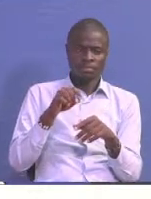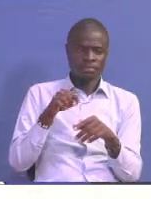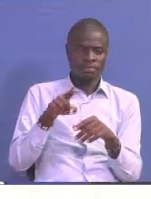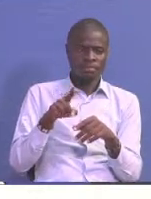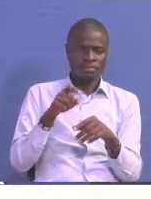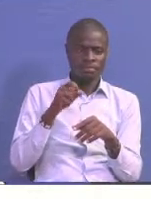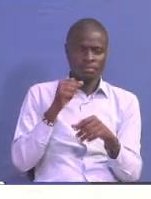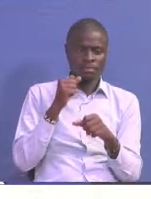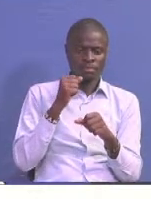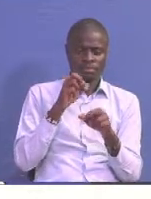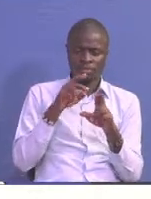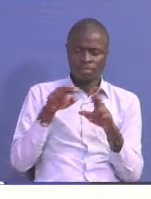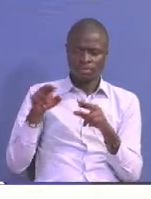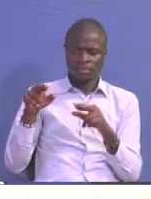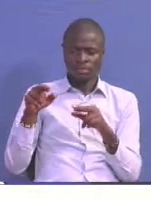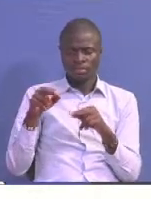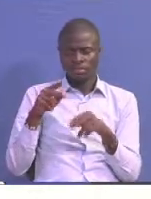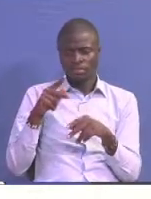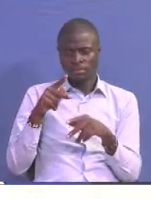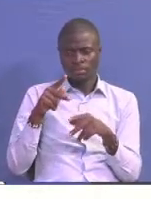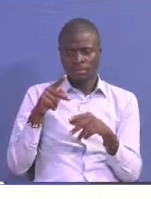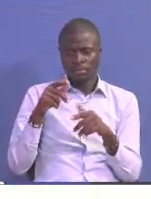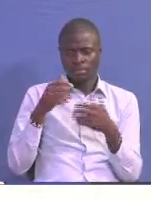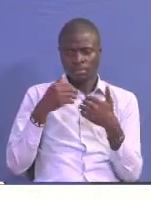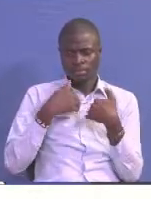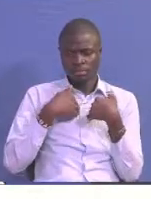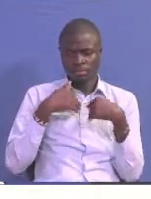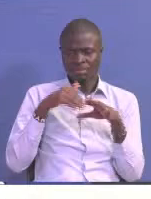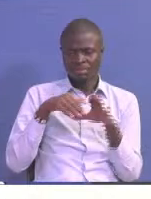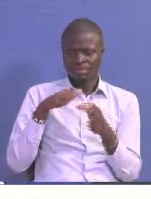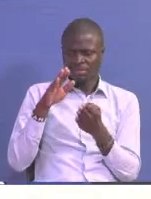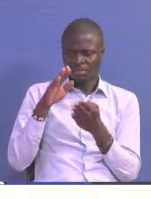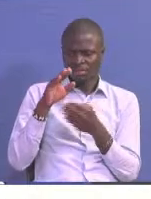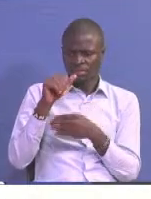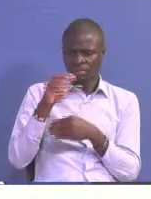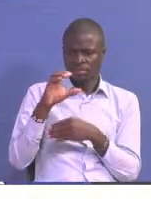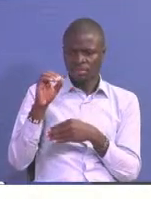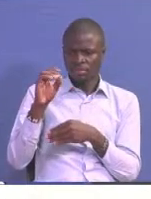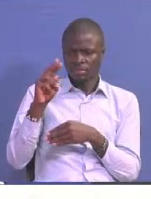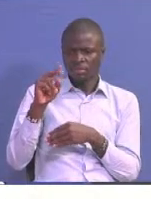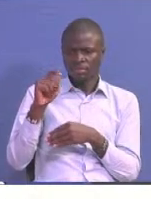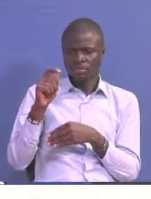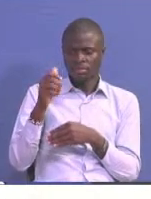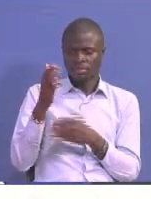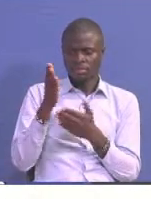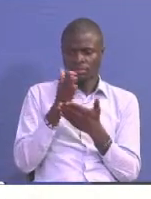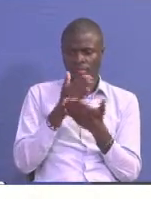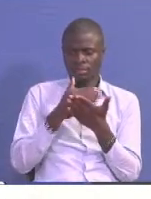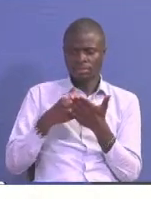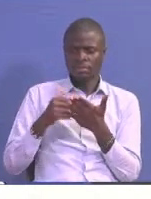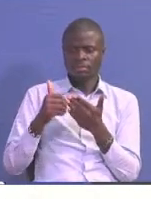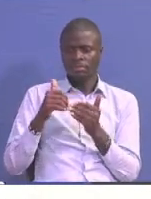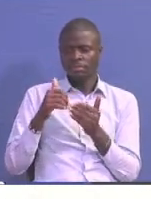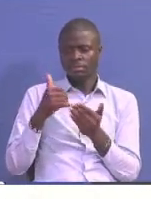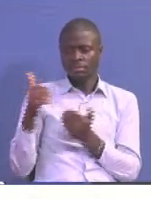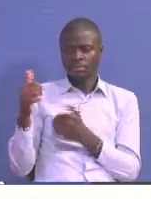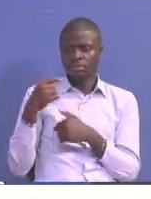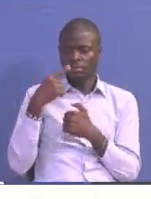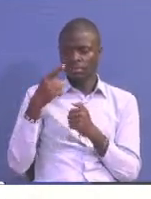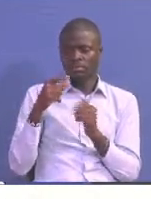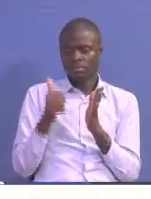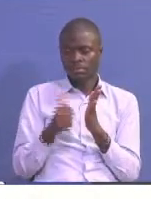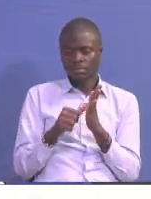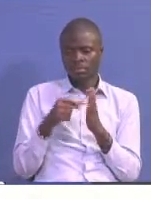proposals, they take into account some of these things that they highlight are challenges that they are faced with.